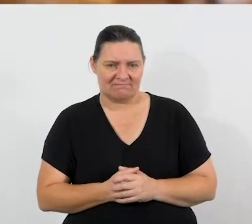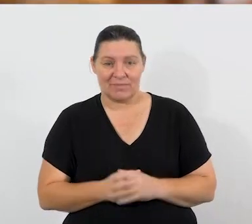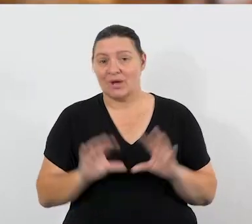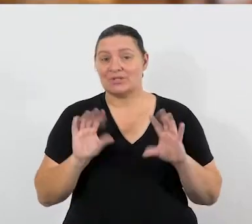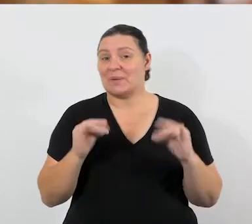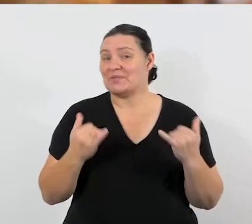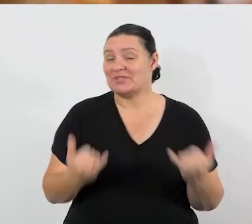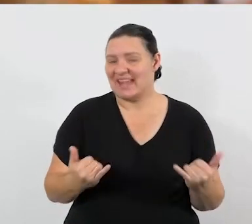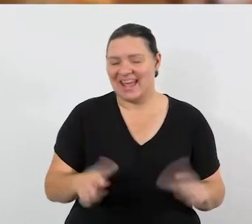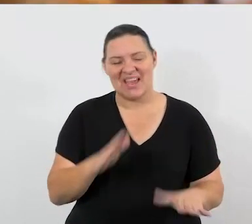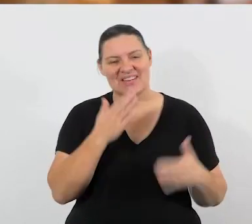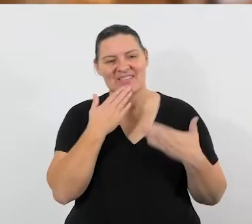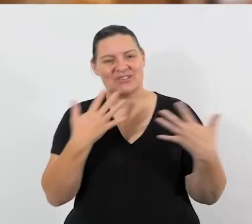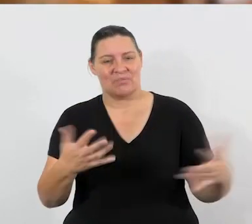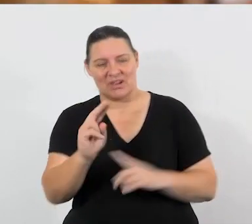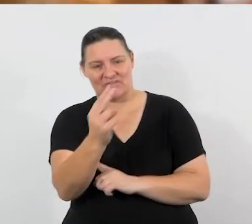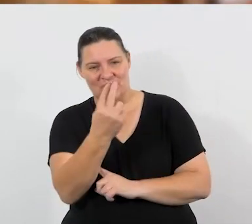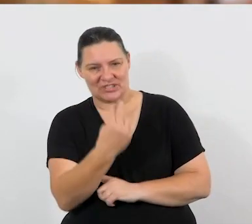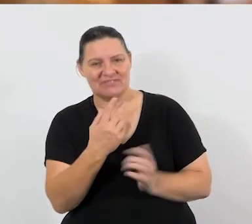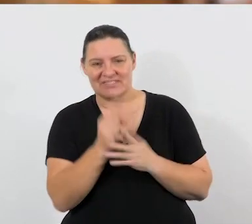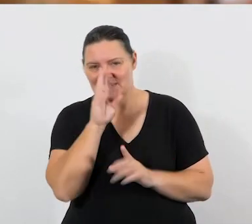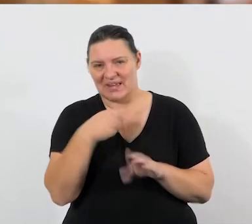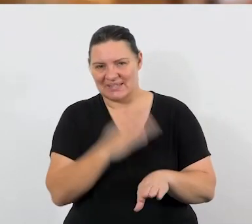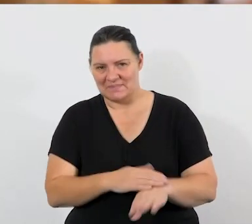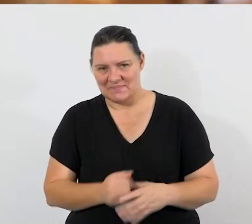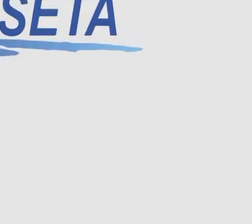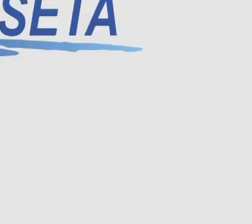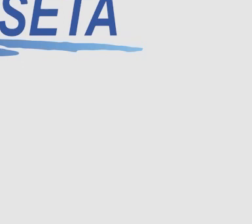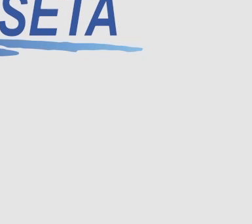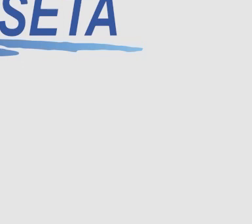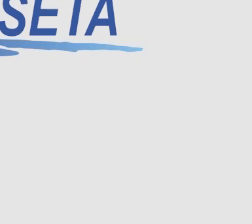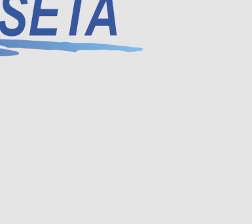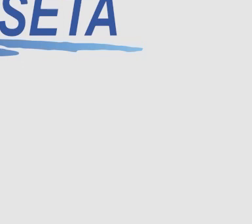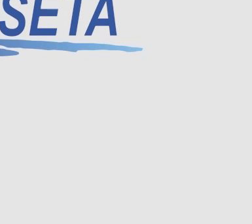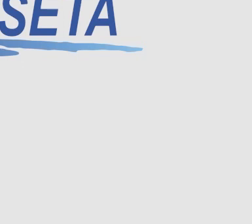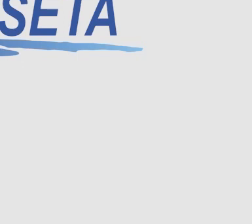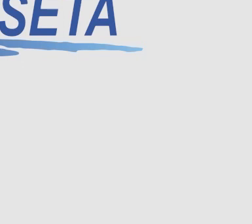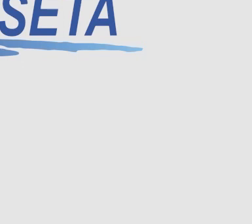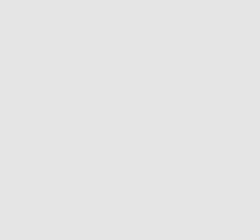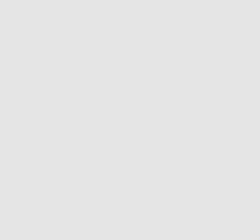to stop here for today. Thank you so much for watching, and I'll see you next time.